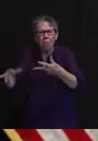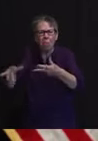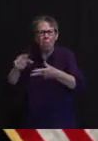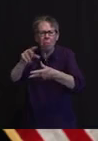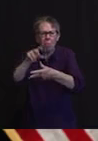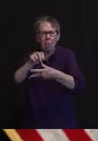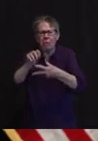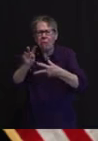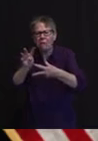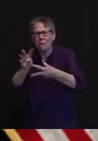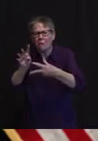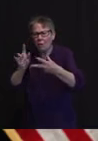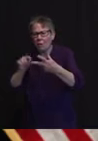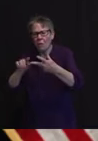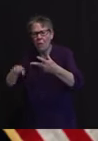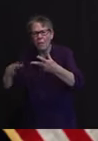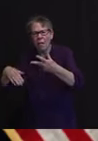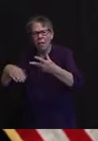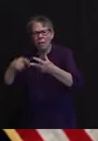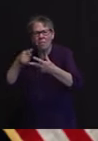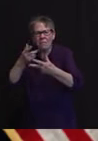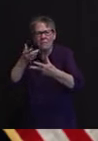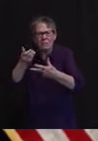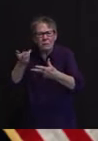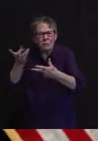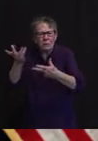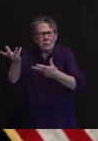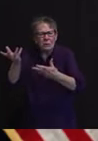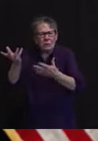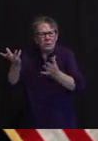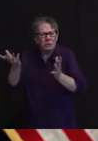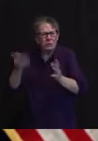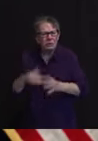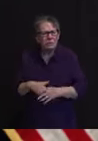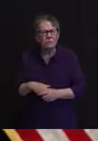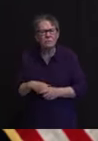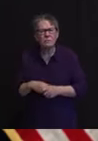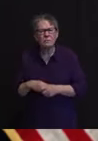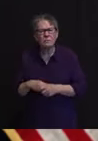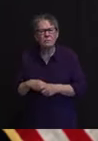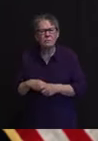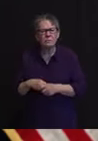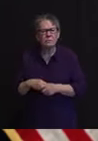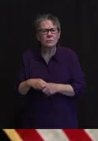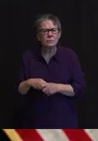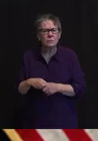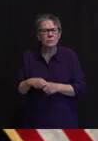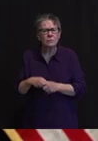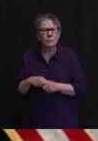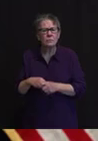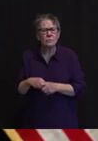showing up in hospitals now in poorer shape than they were at the beginning of this?